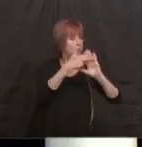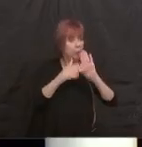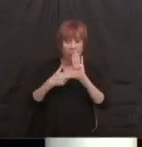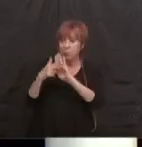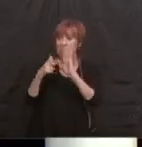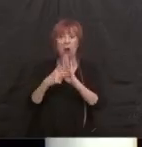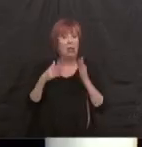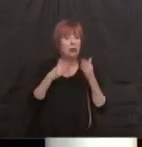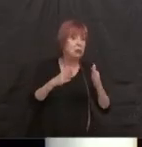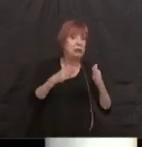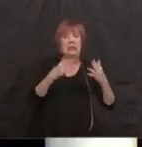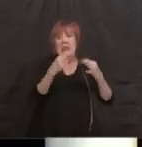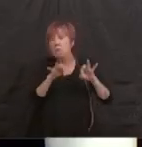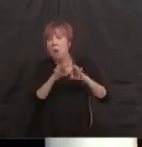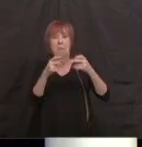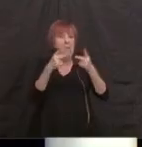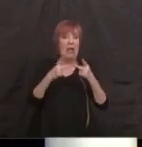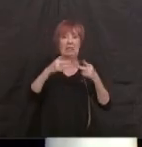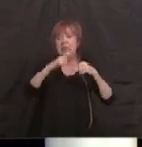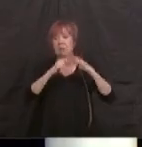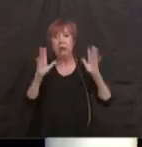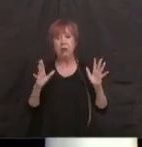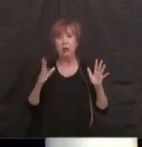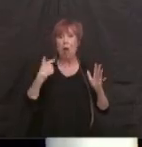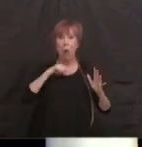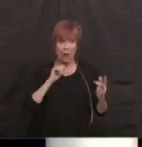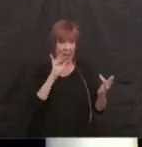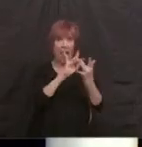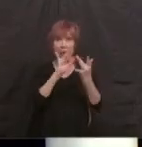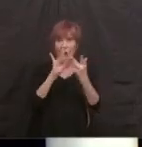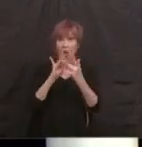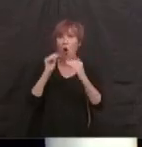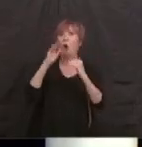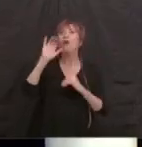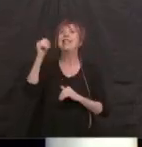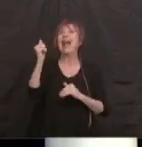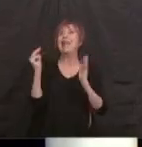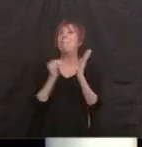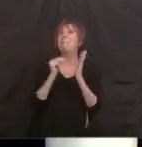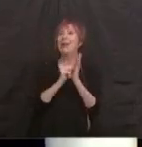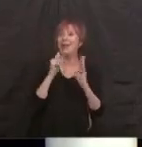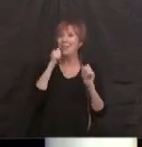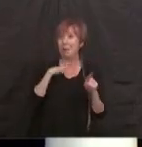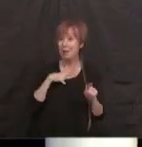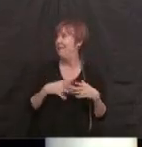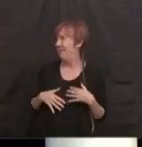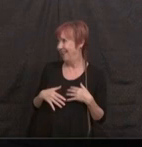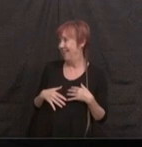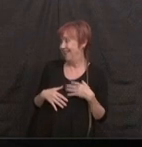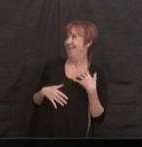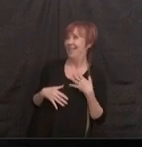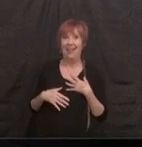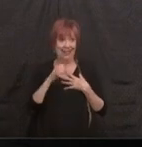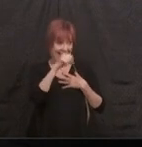Initiative. We have contacted over 10 million women, and have